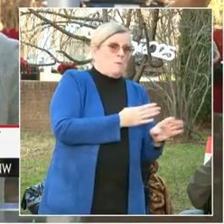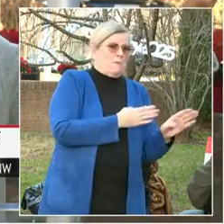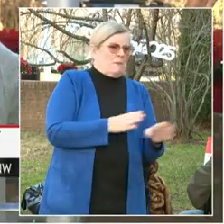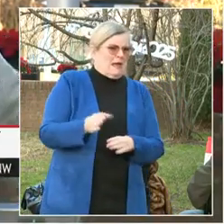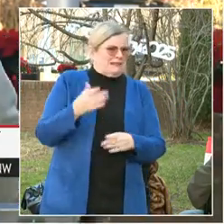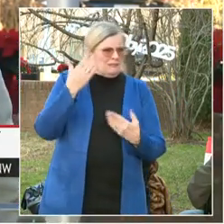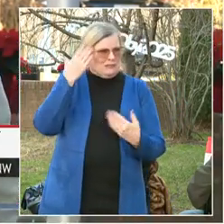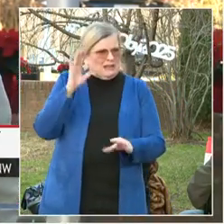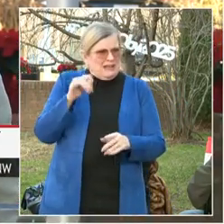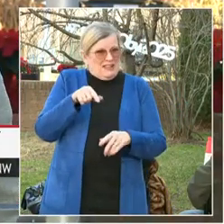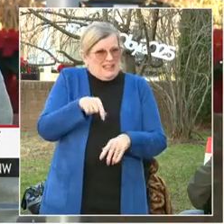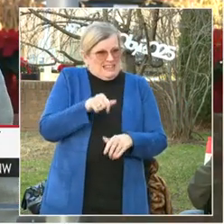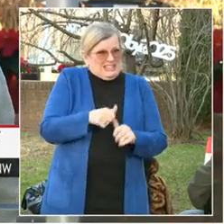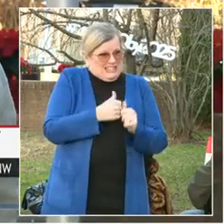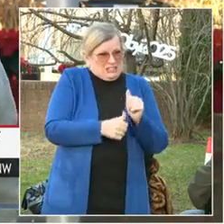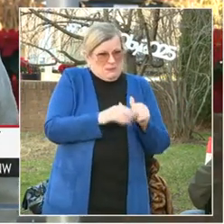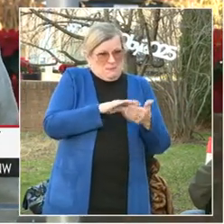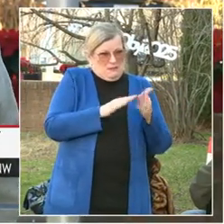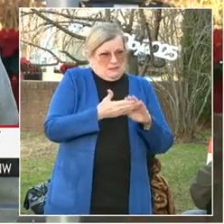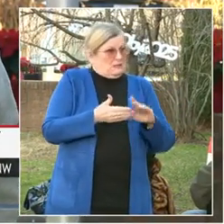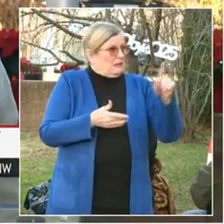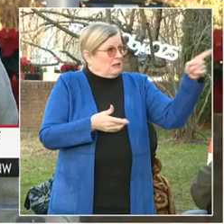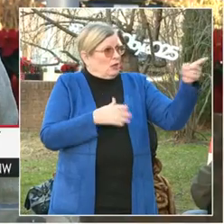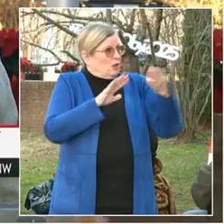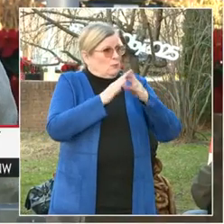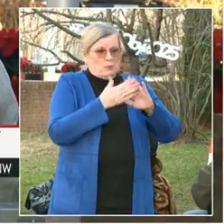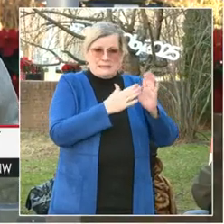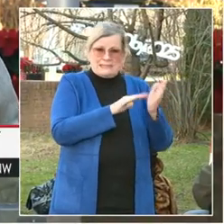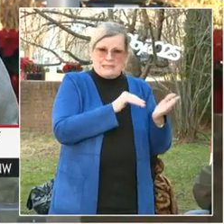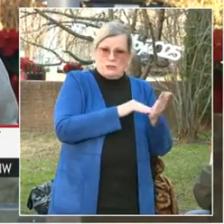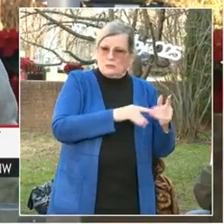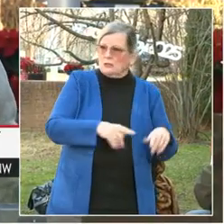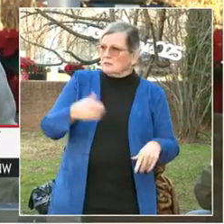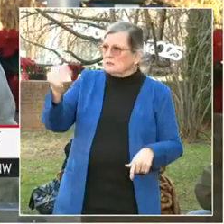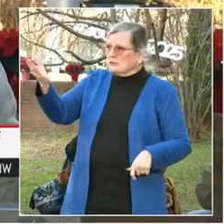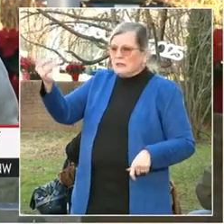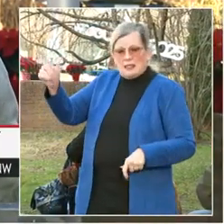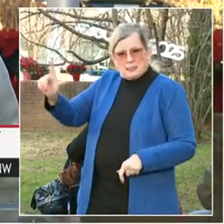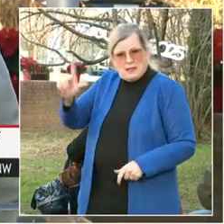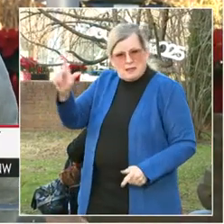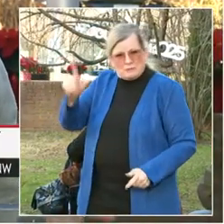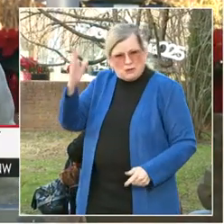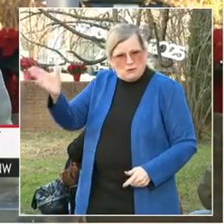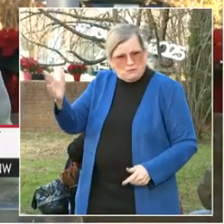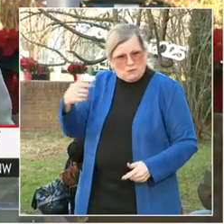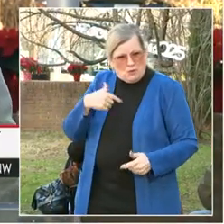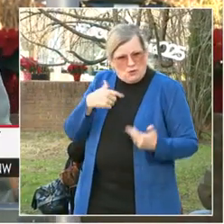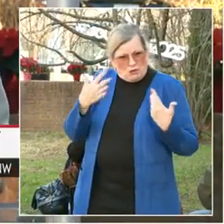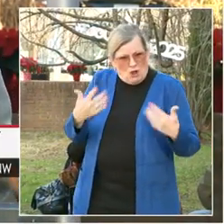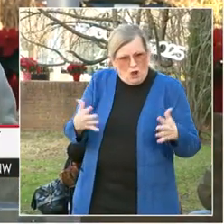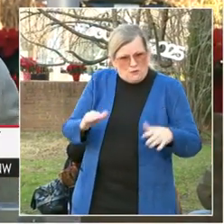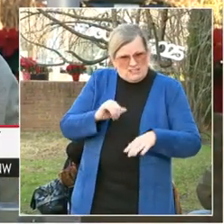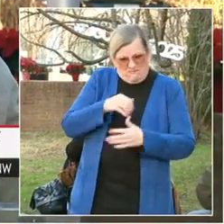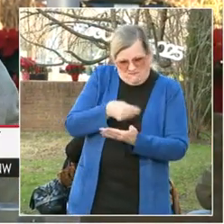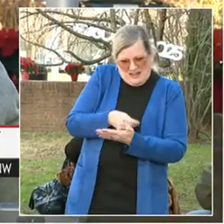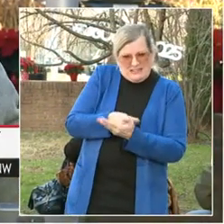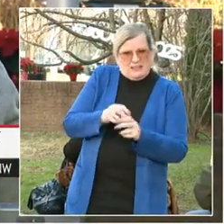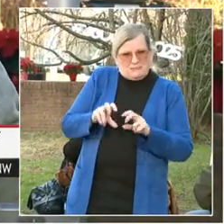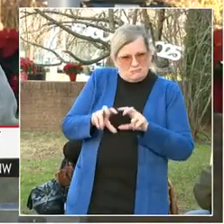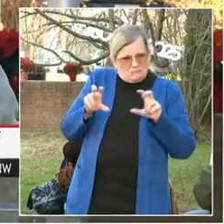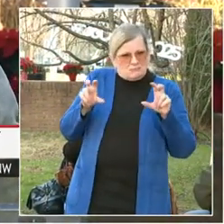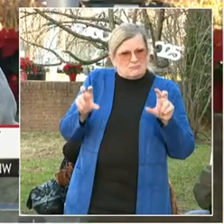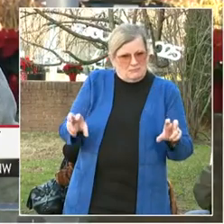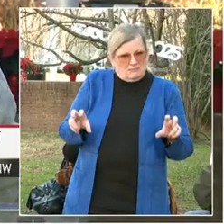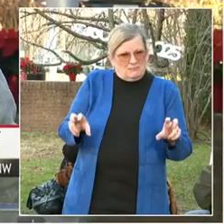the community center and the public library, are funded, or we've started their funding, they'll probably tell me,